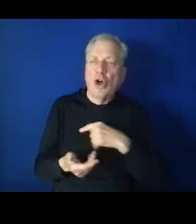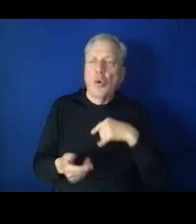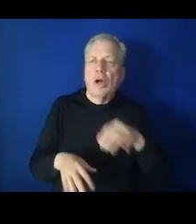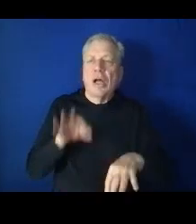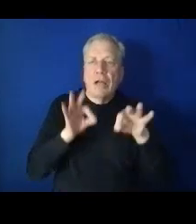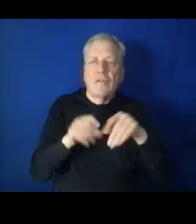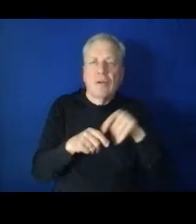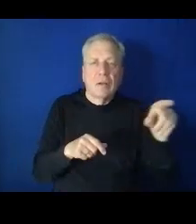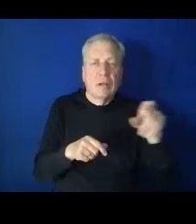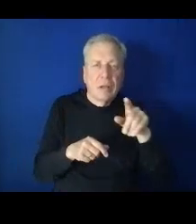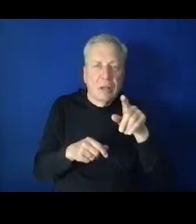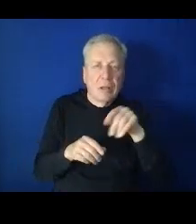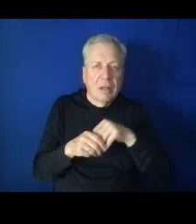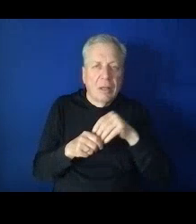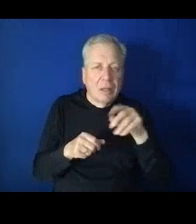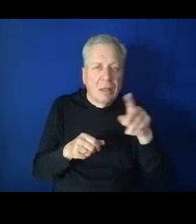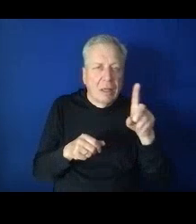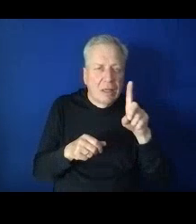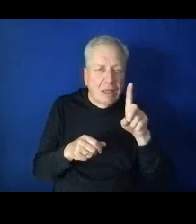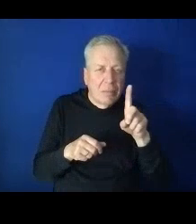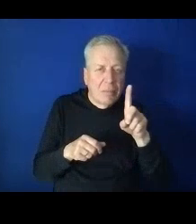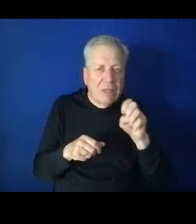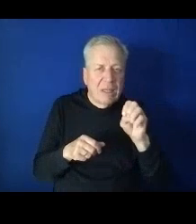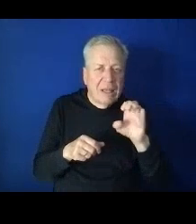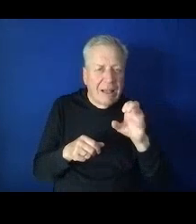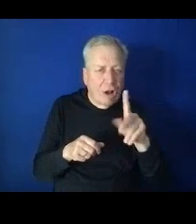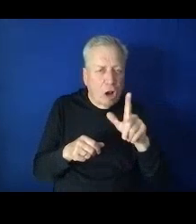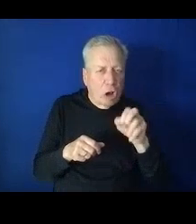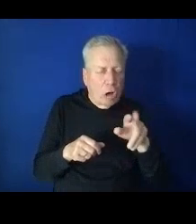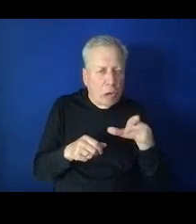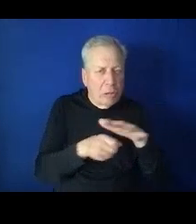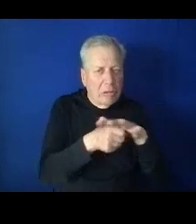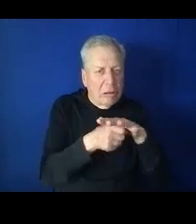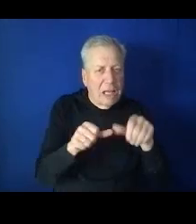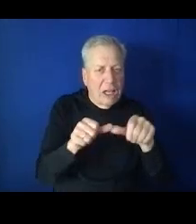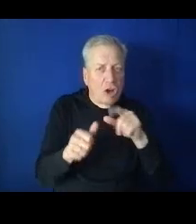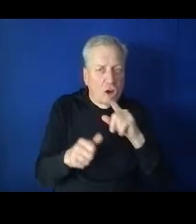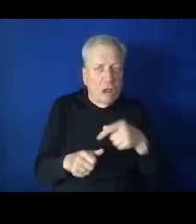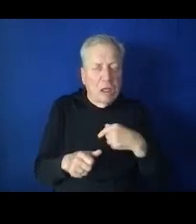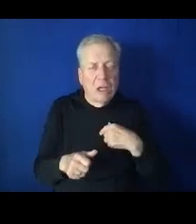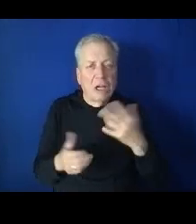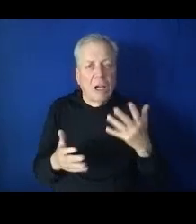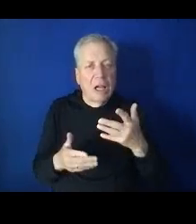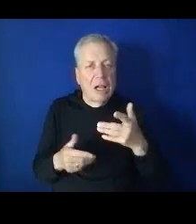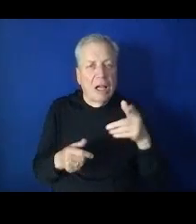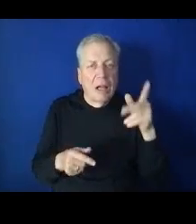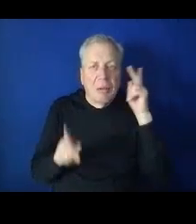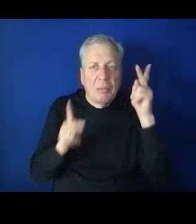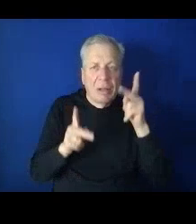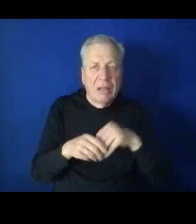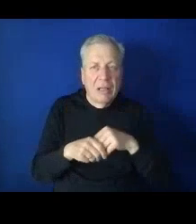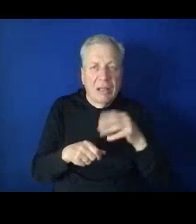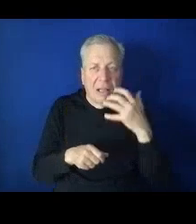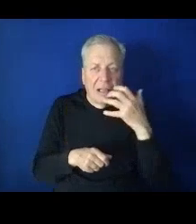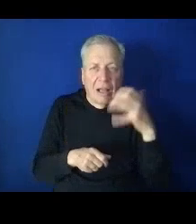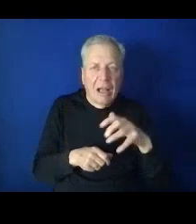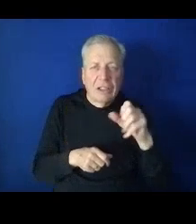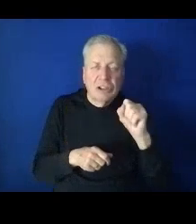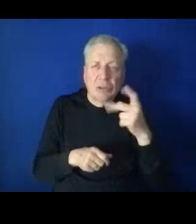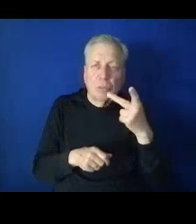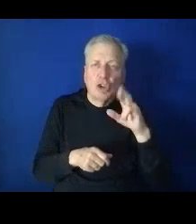Beckler, and it was sort of funny because I was begrudgingly letting people soak in the hot spring,